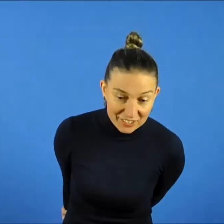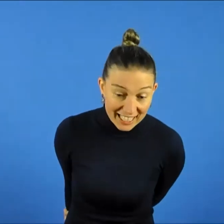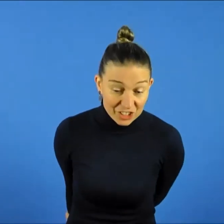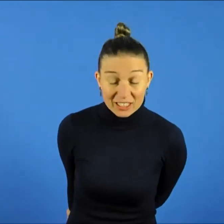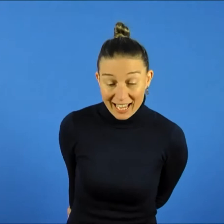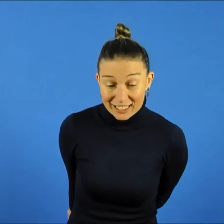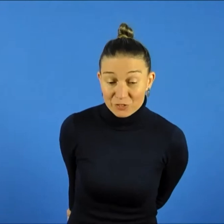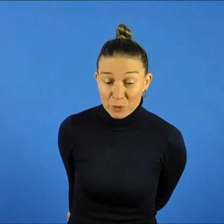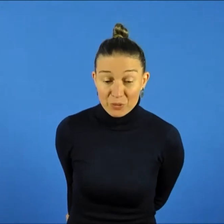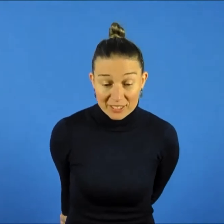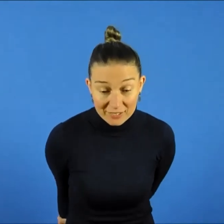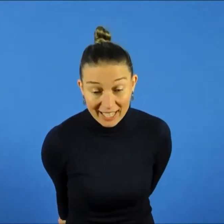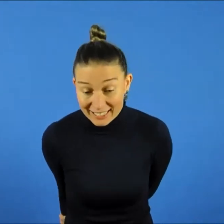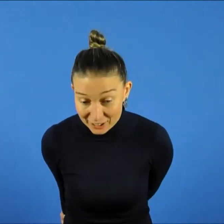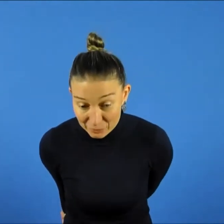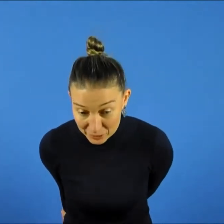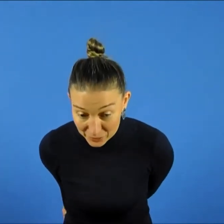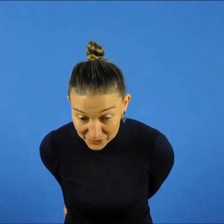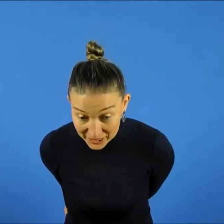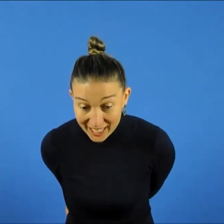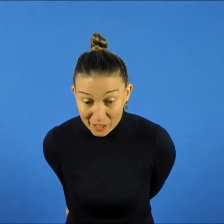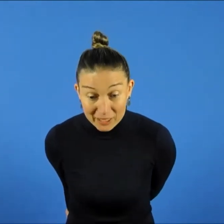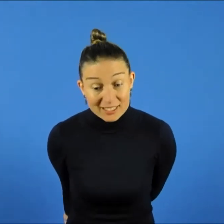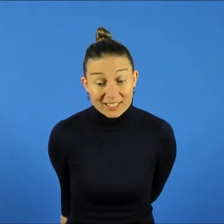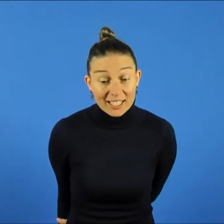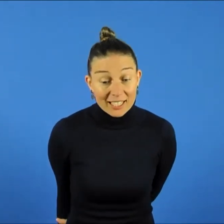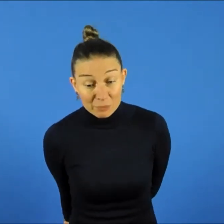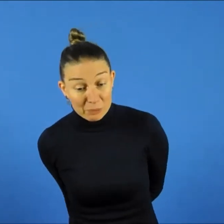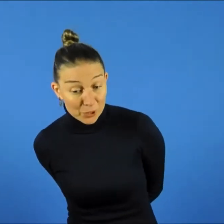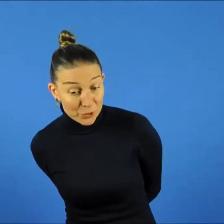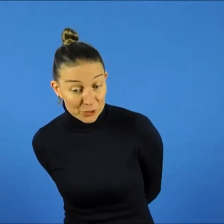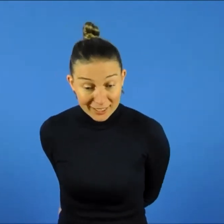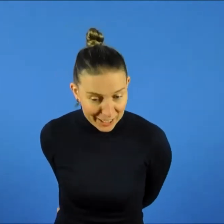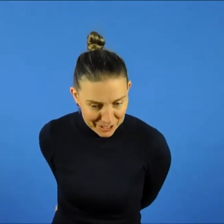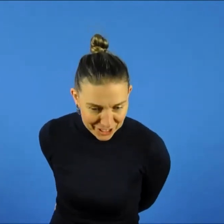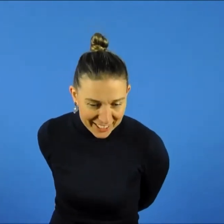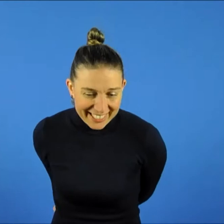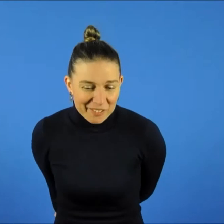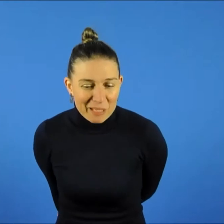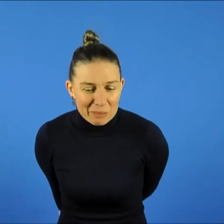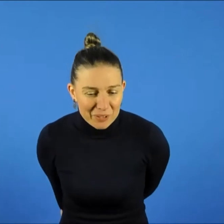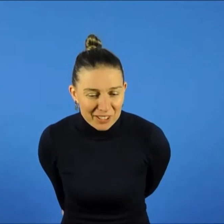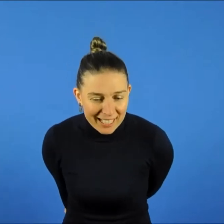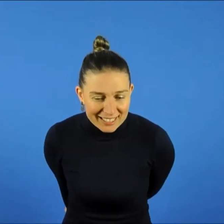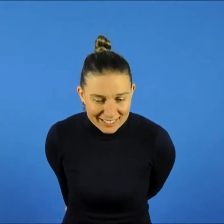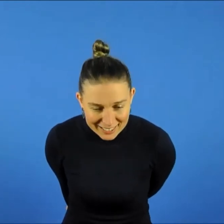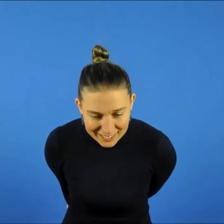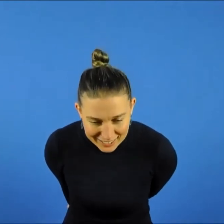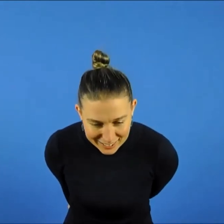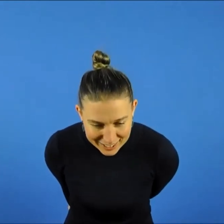the deaf, it's actually access for both the deaf and the hearing people, because hearing people don't know sign language. Many people think